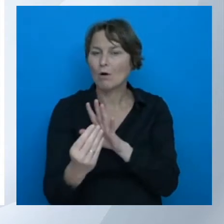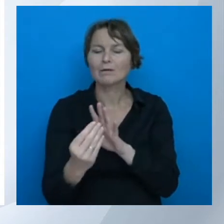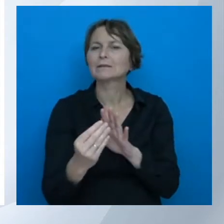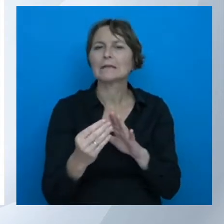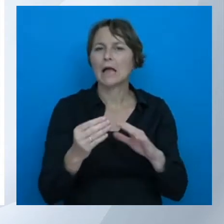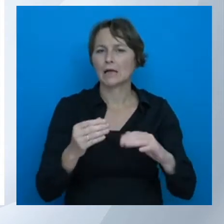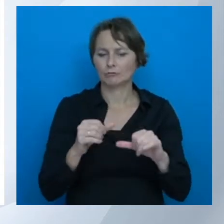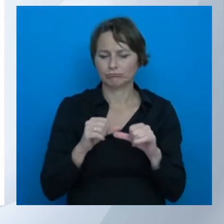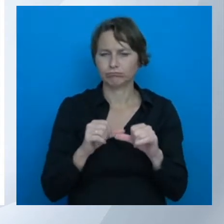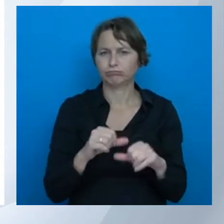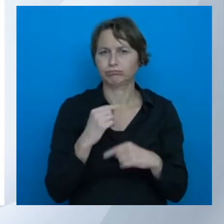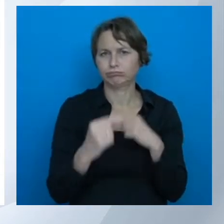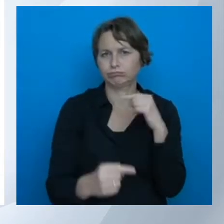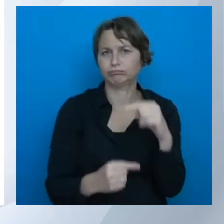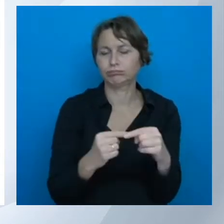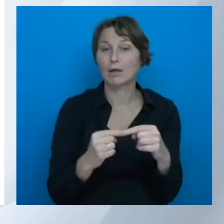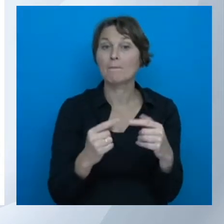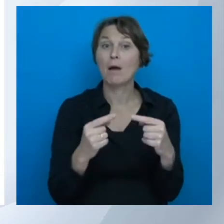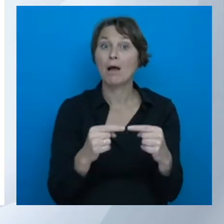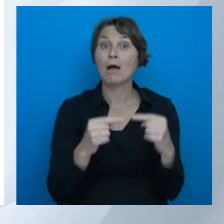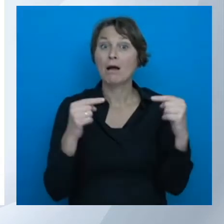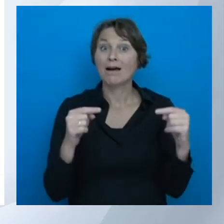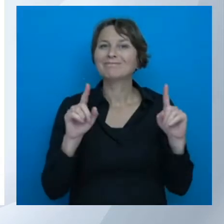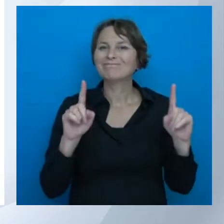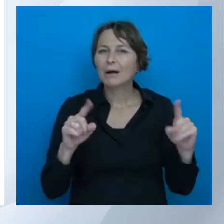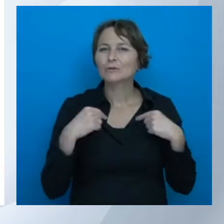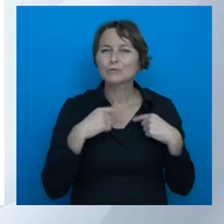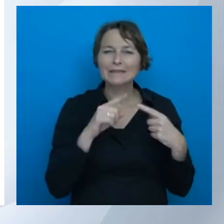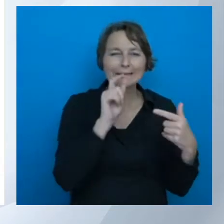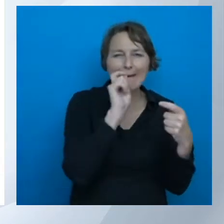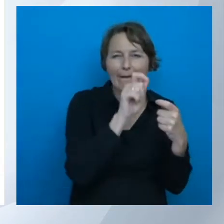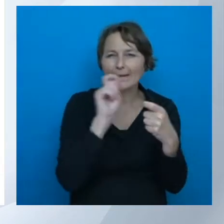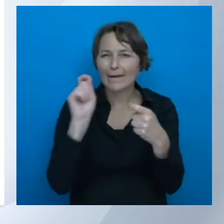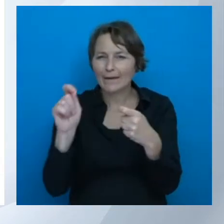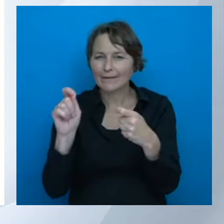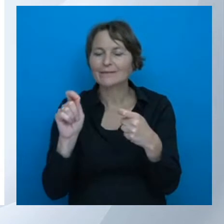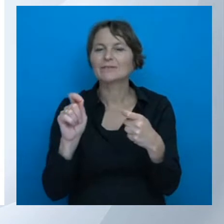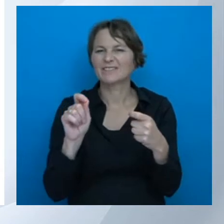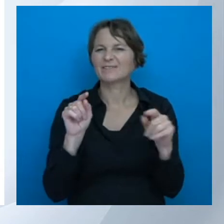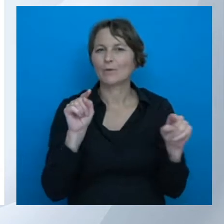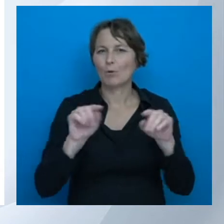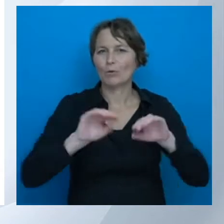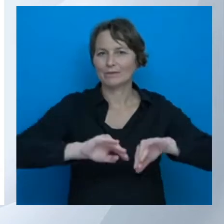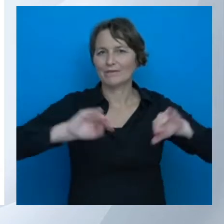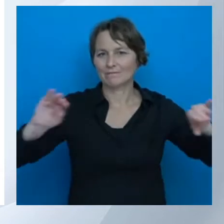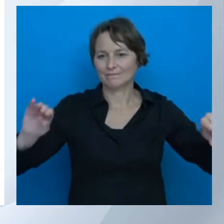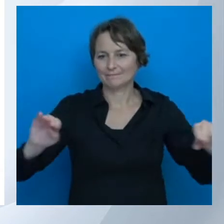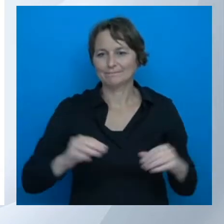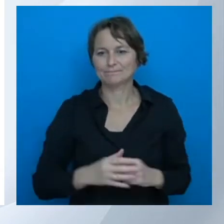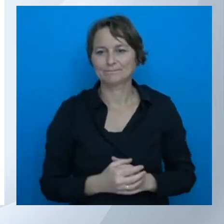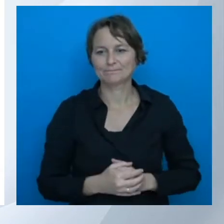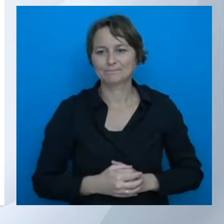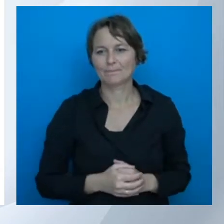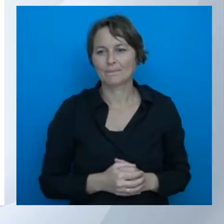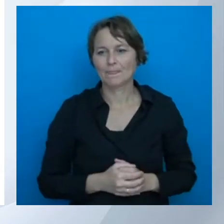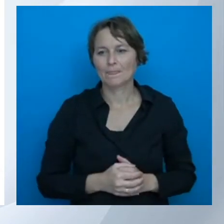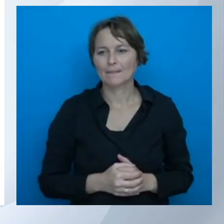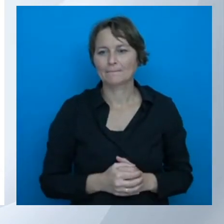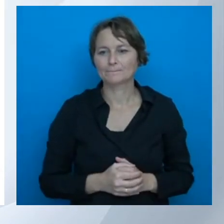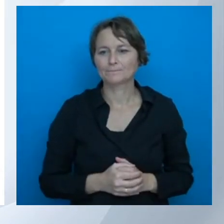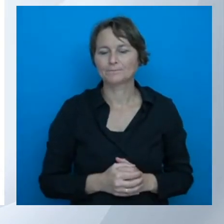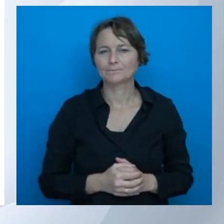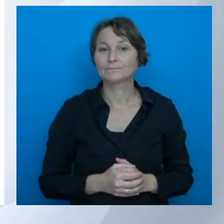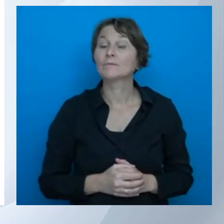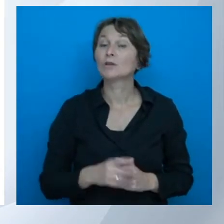on the contrary, minimizes the accuracy when using anti-rationals. So, since the model only sees the